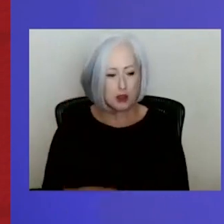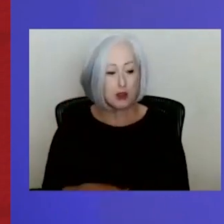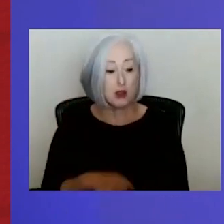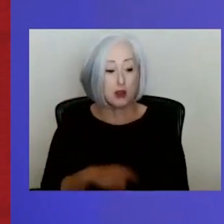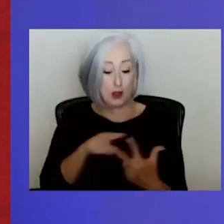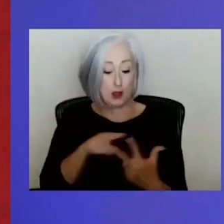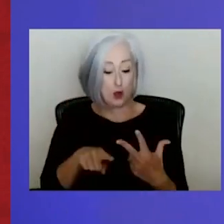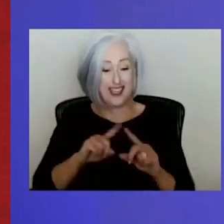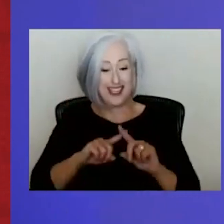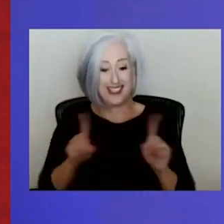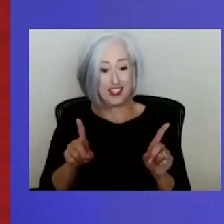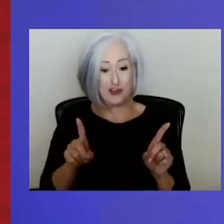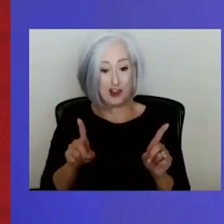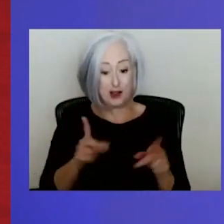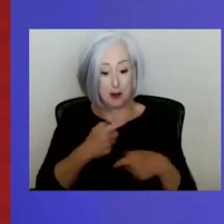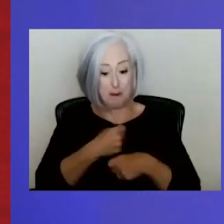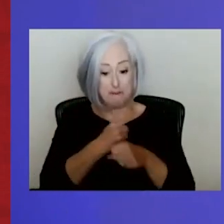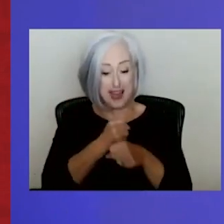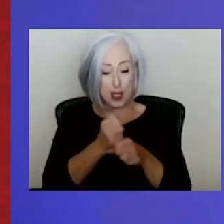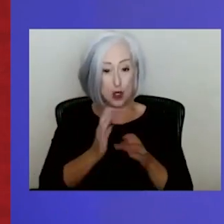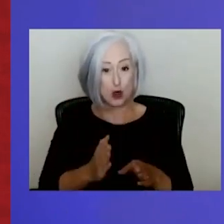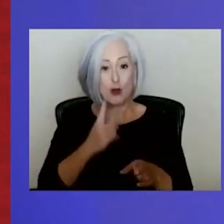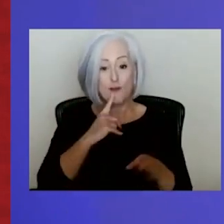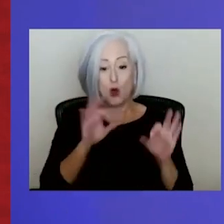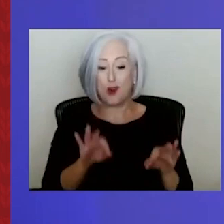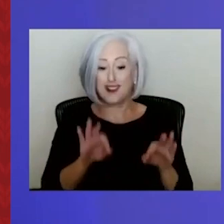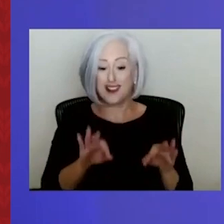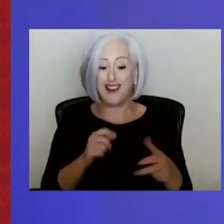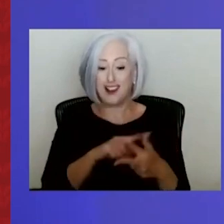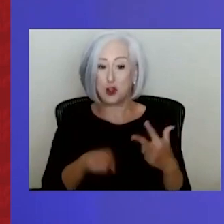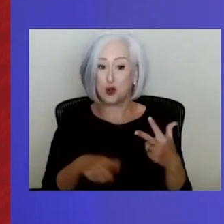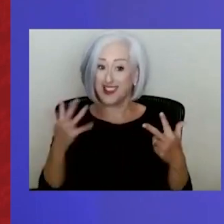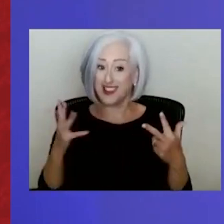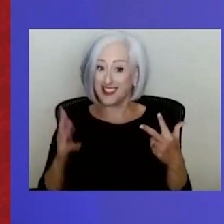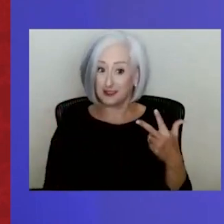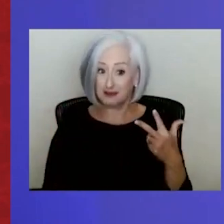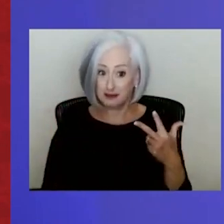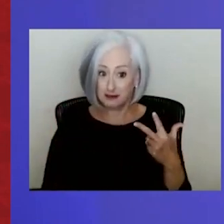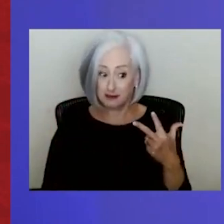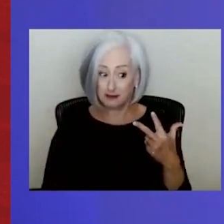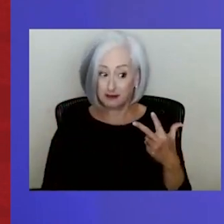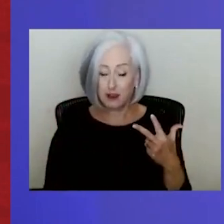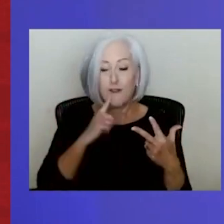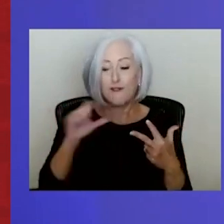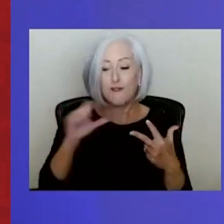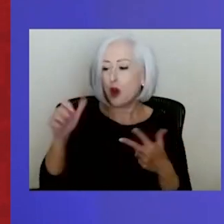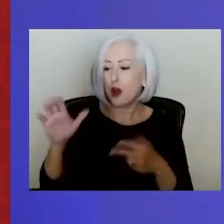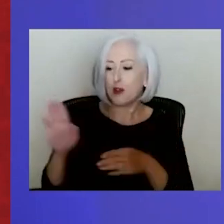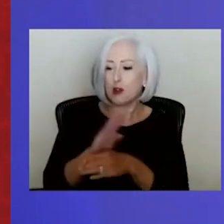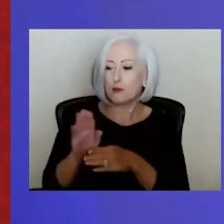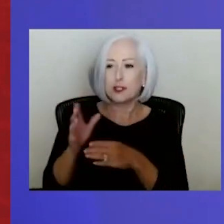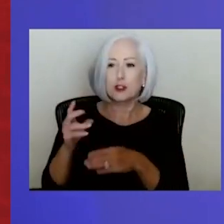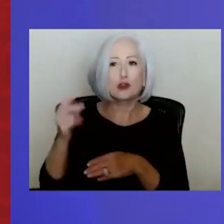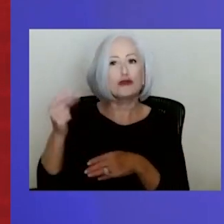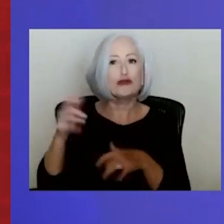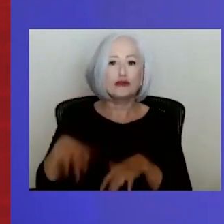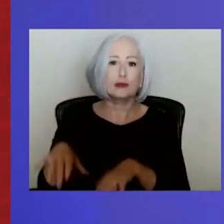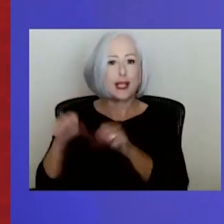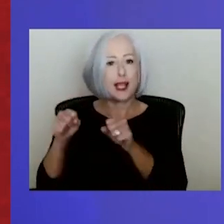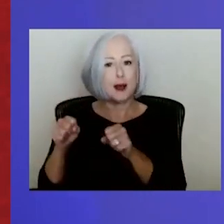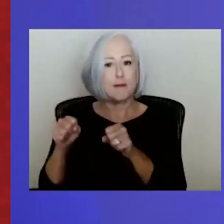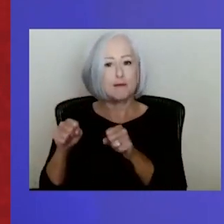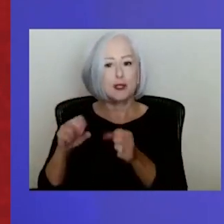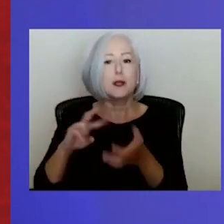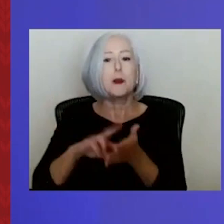type of contrast dye. And so for another company to take that on would be really more than a year process to get that set